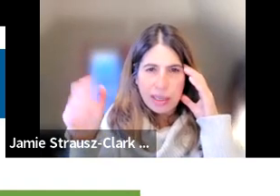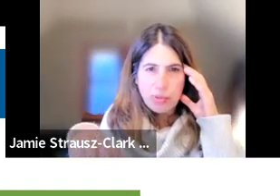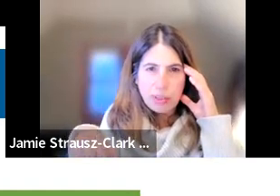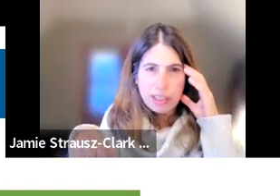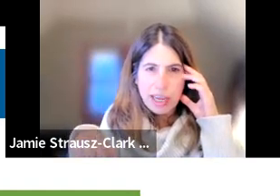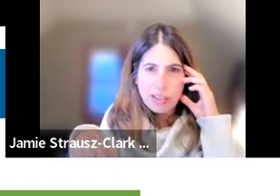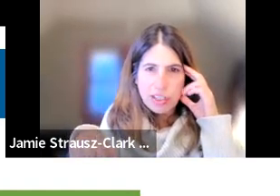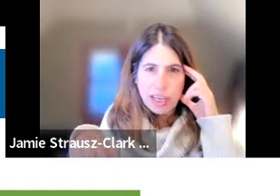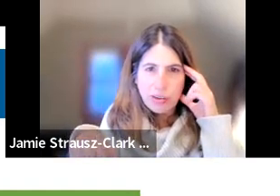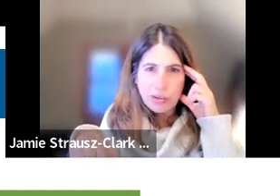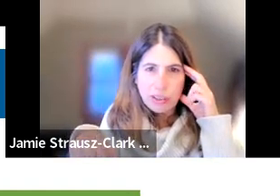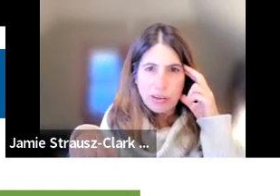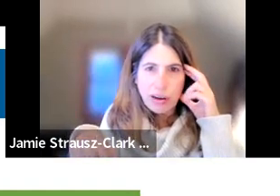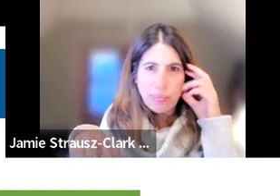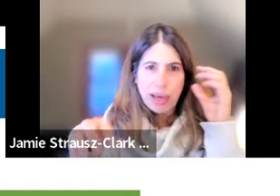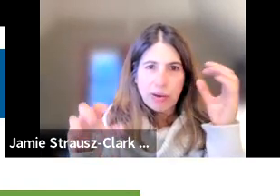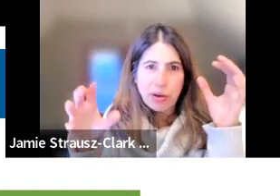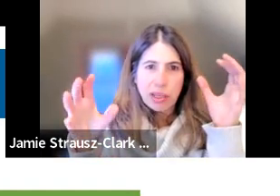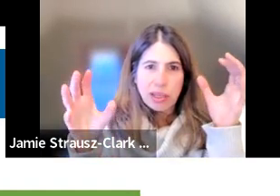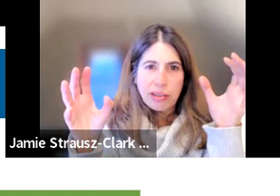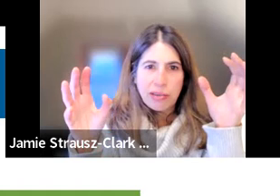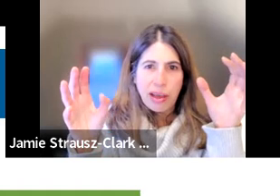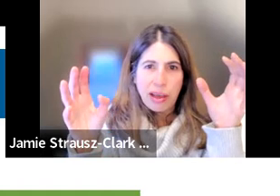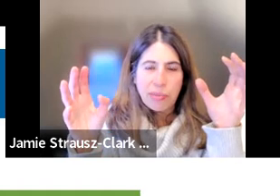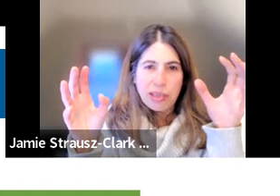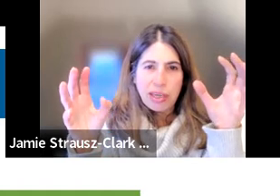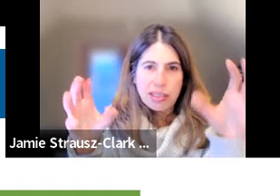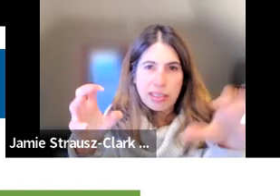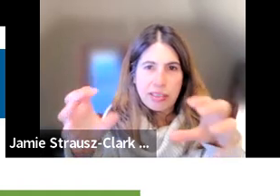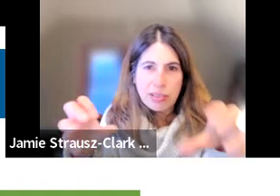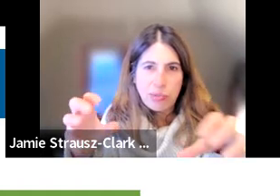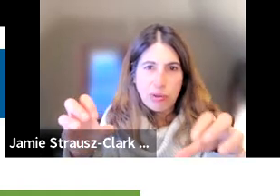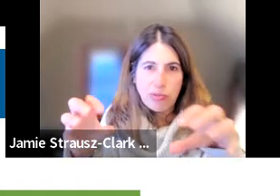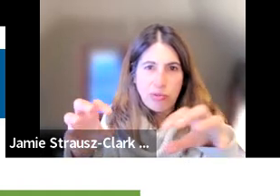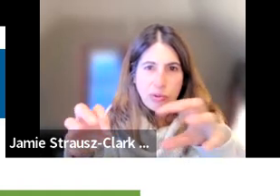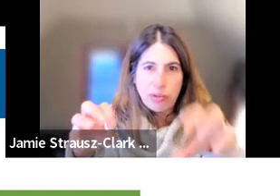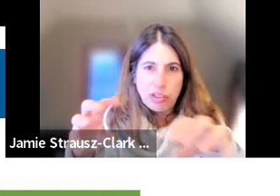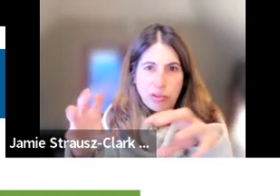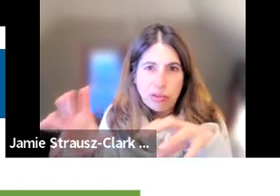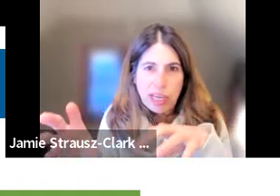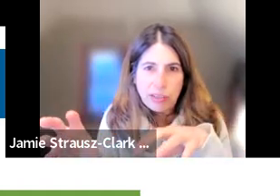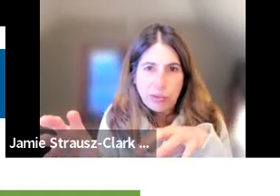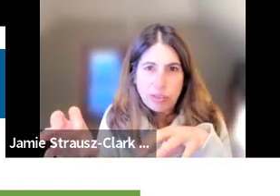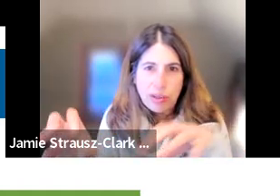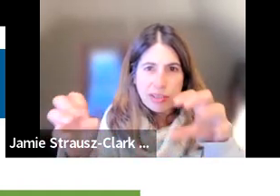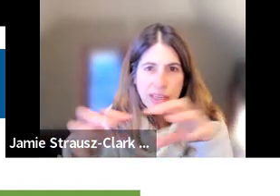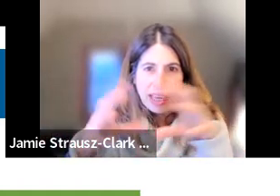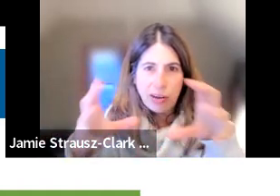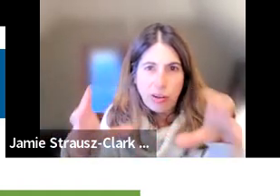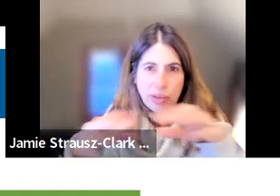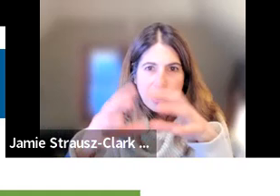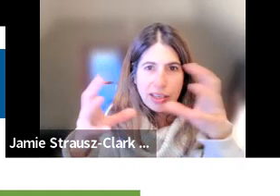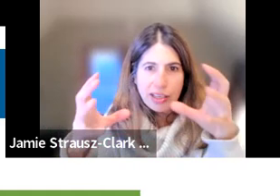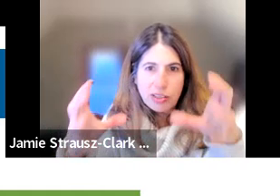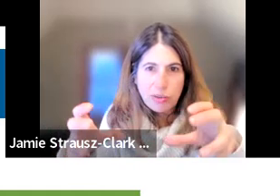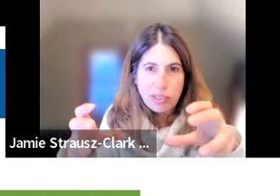that Kimberly H said earlier about needing to leave some room for regional or tailored response, that it can't